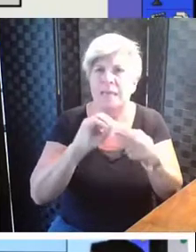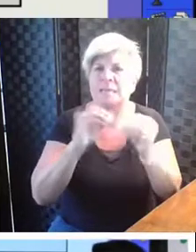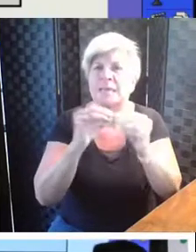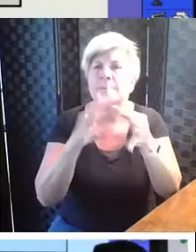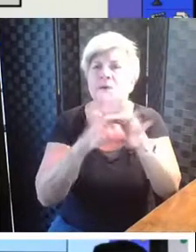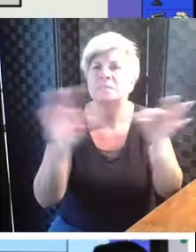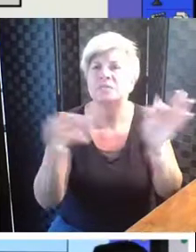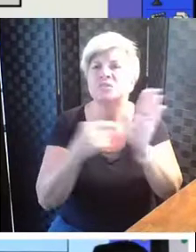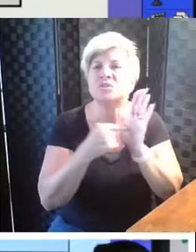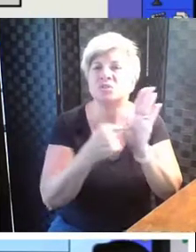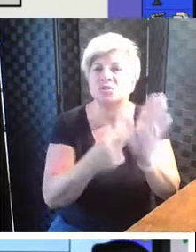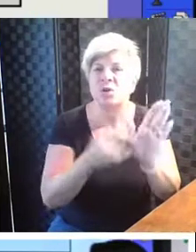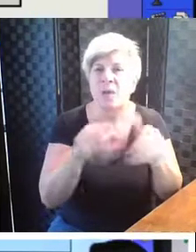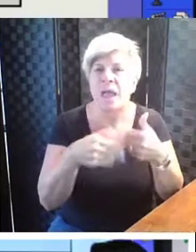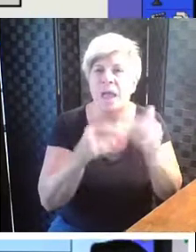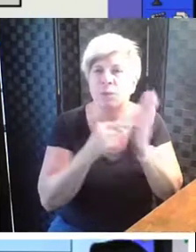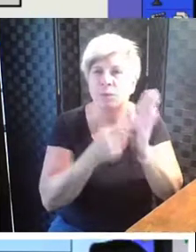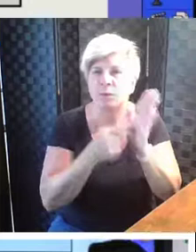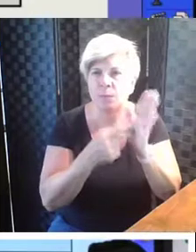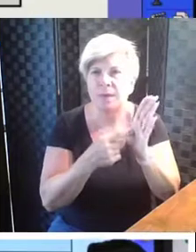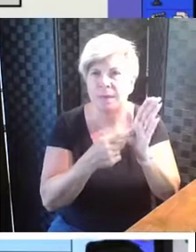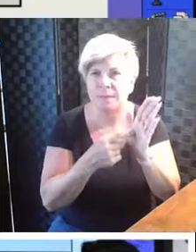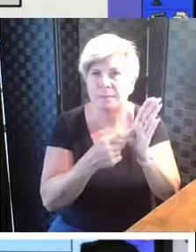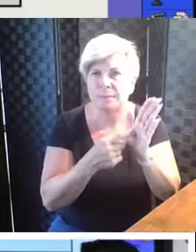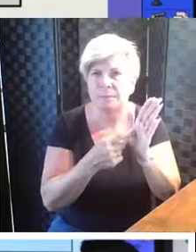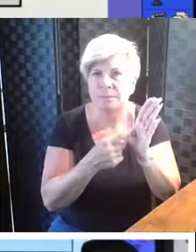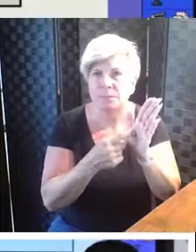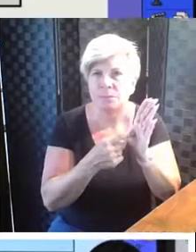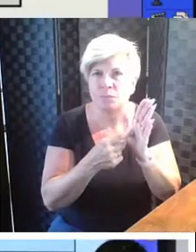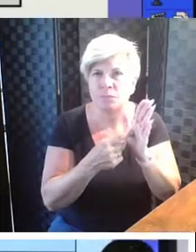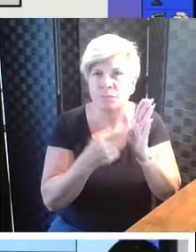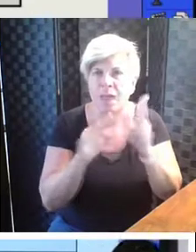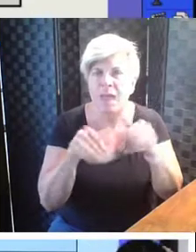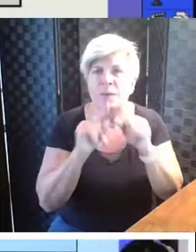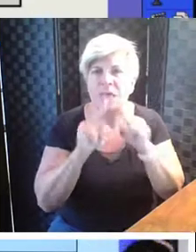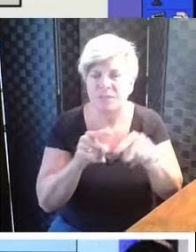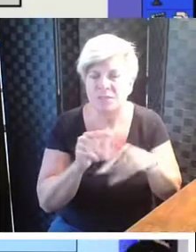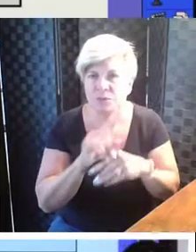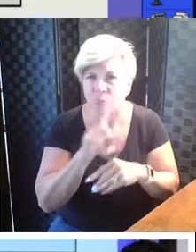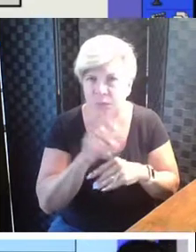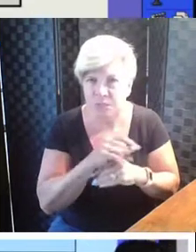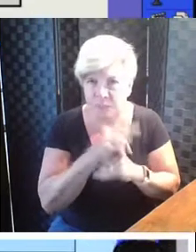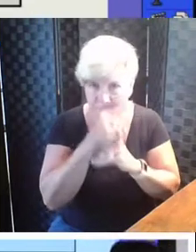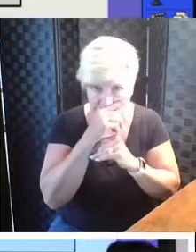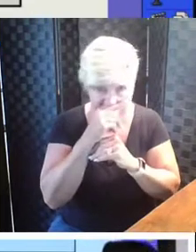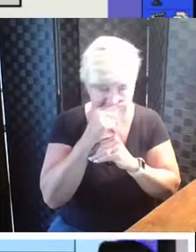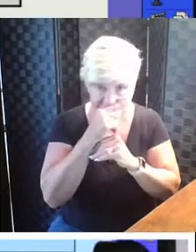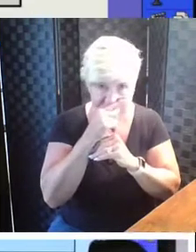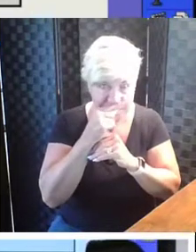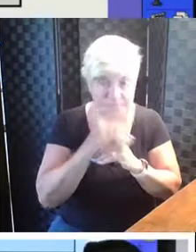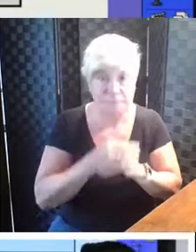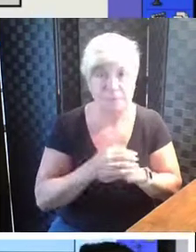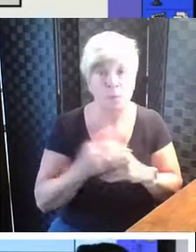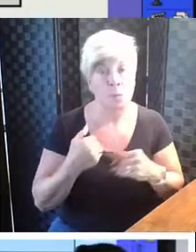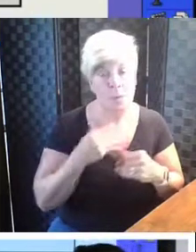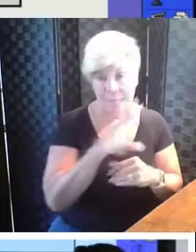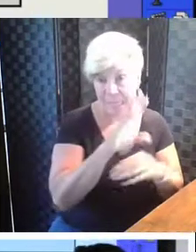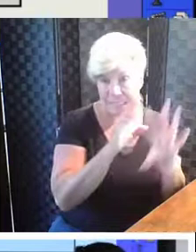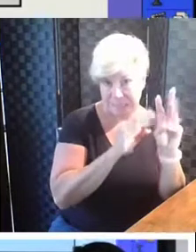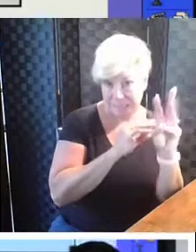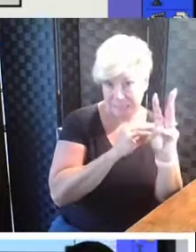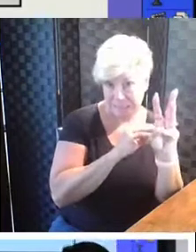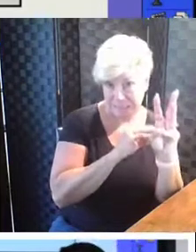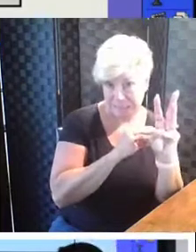show how we're going to represent what we did in this model. Well, we had 6